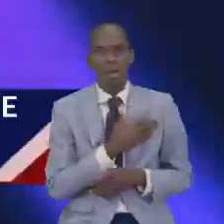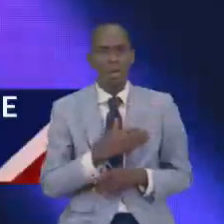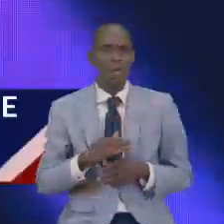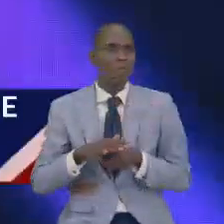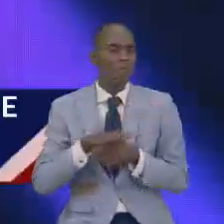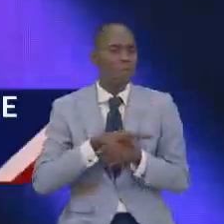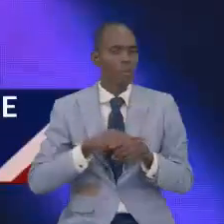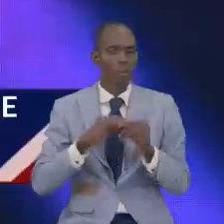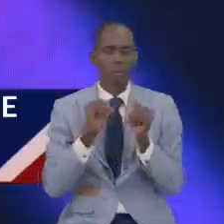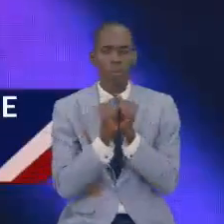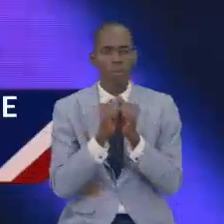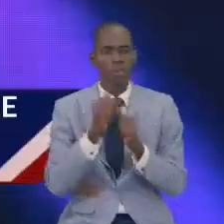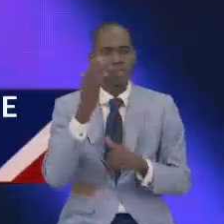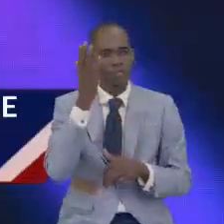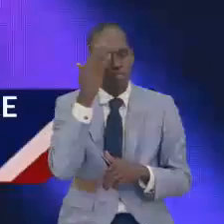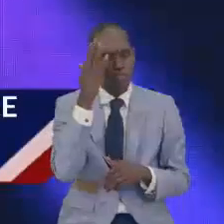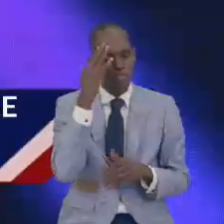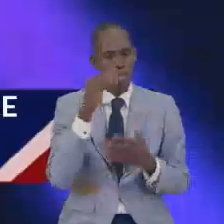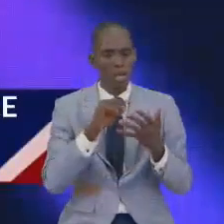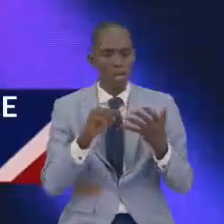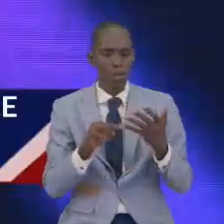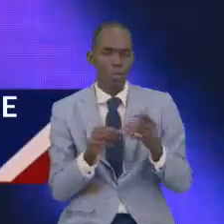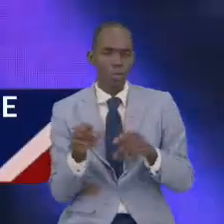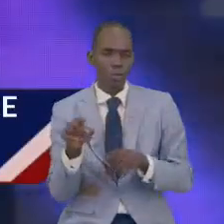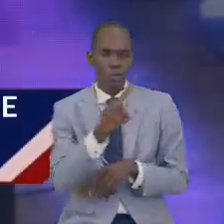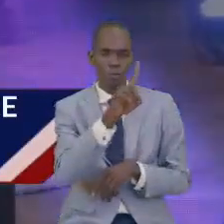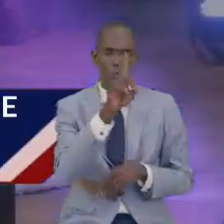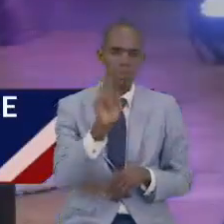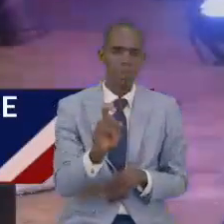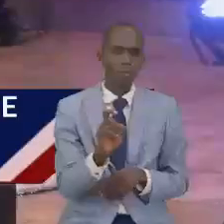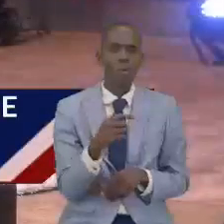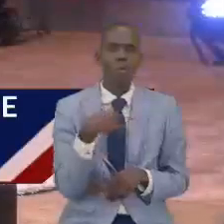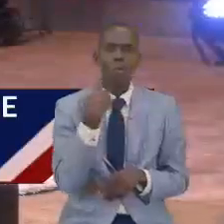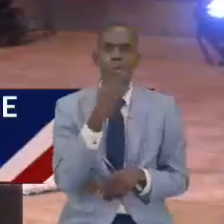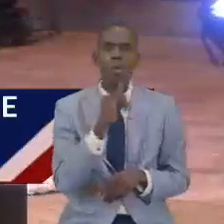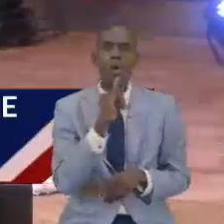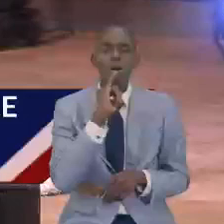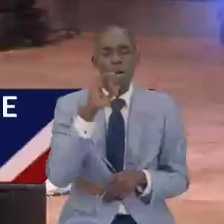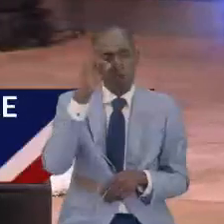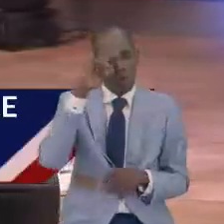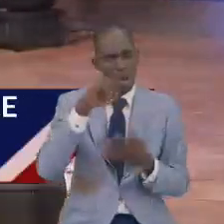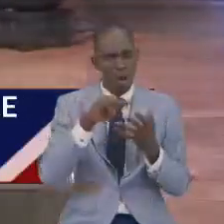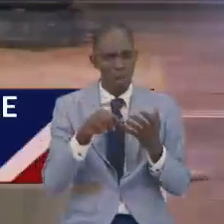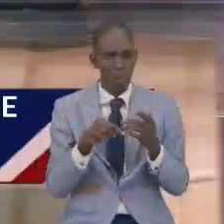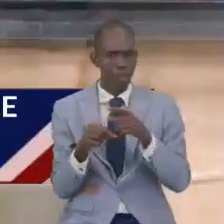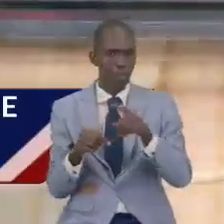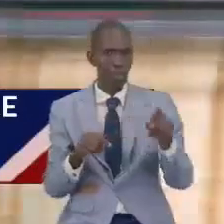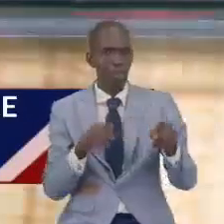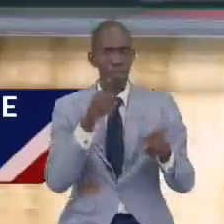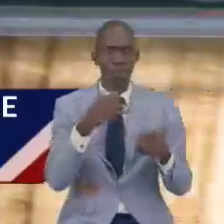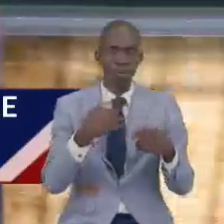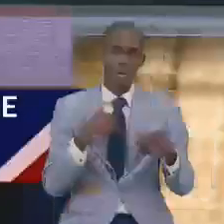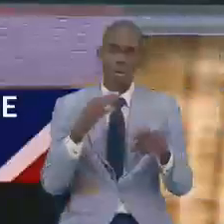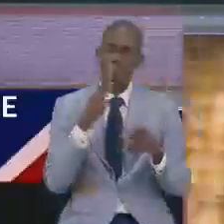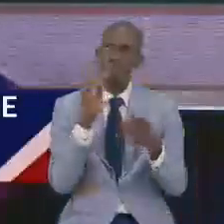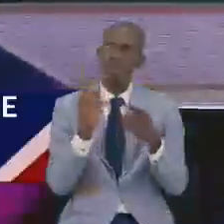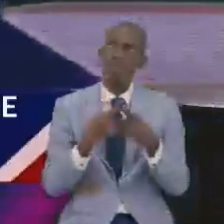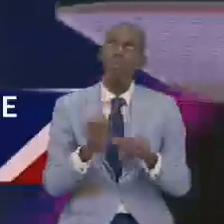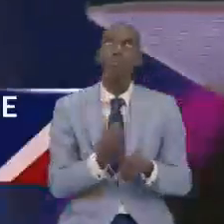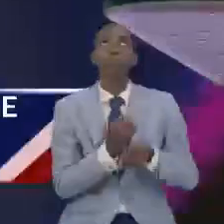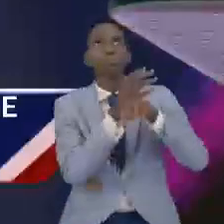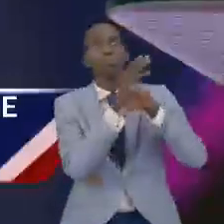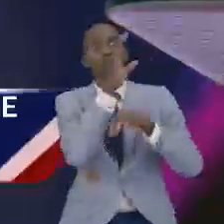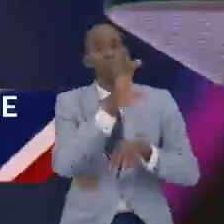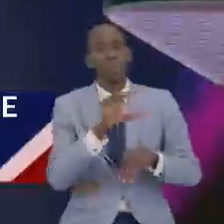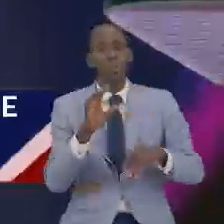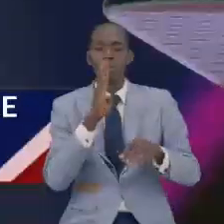with knowledge among you? Who is wise among you? You've been to Calvary, you've been to the cross,